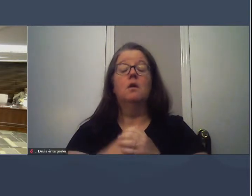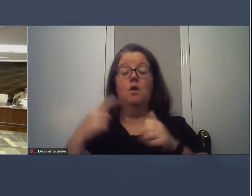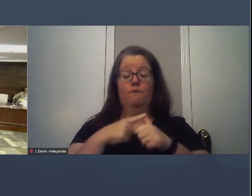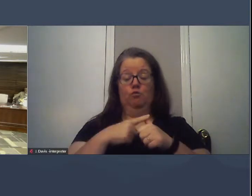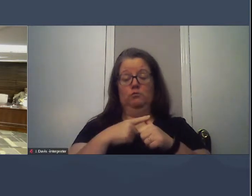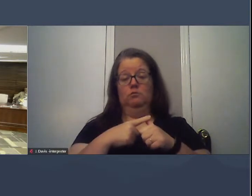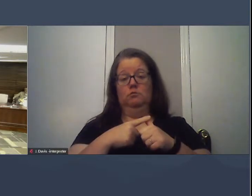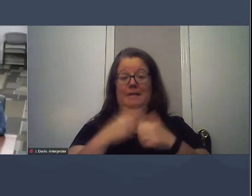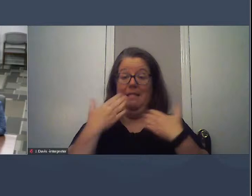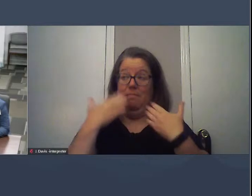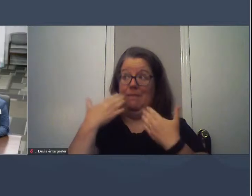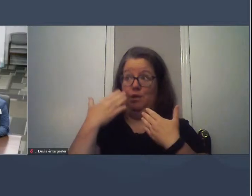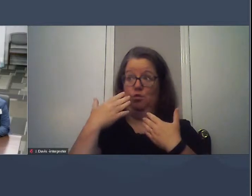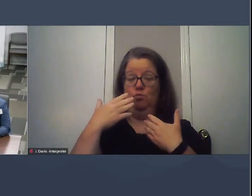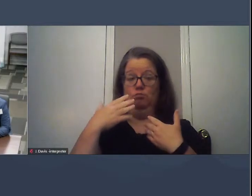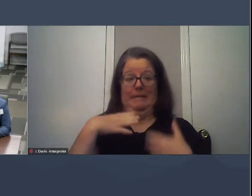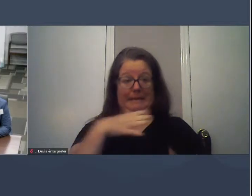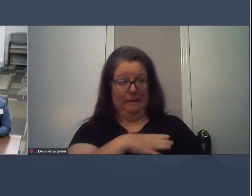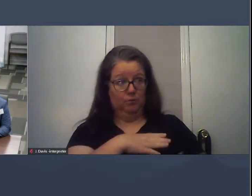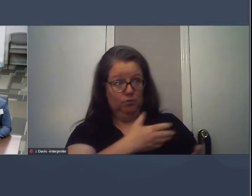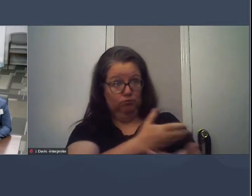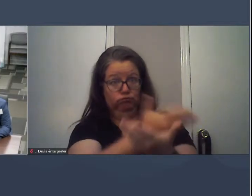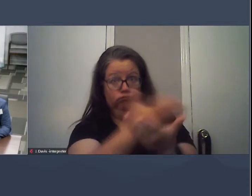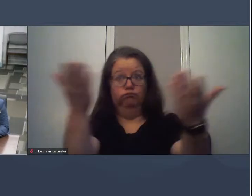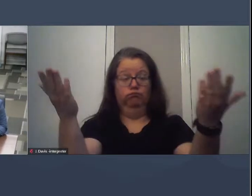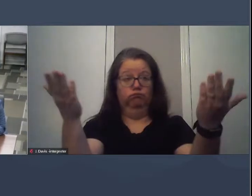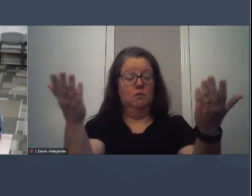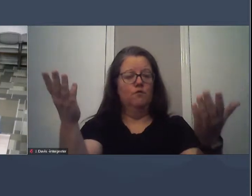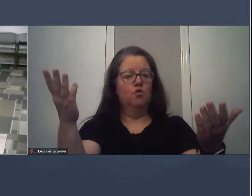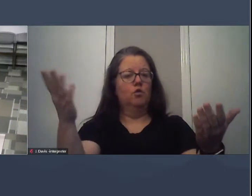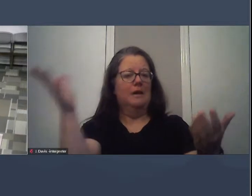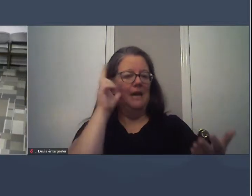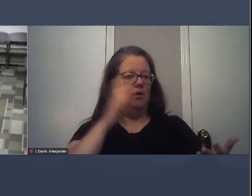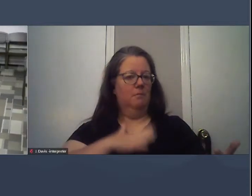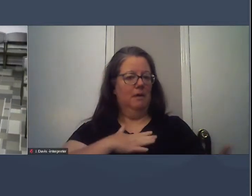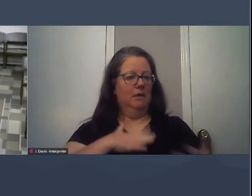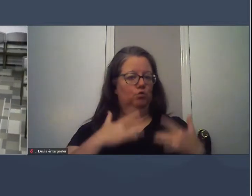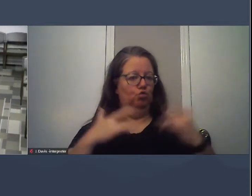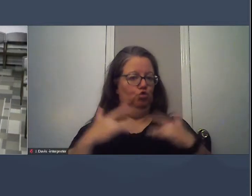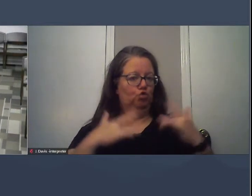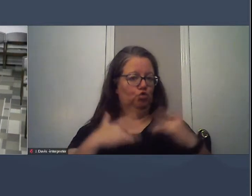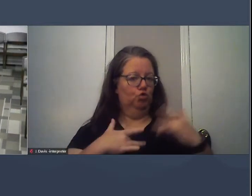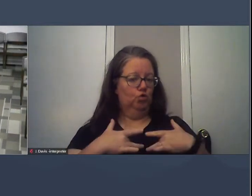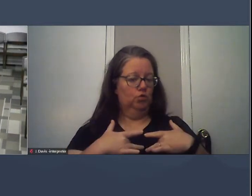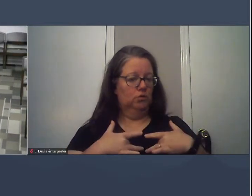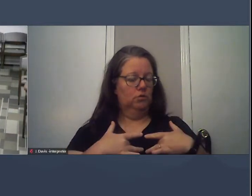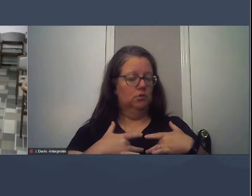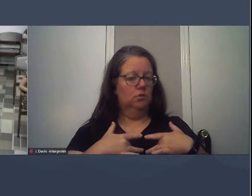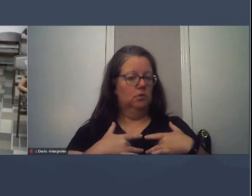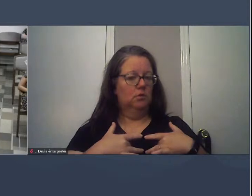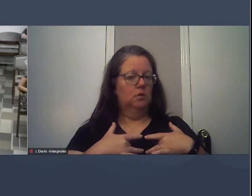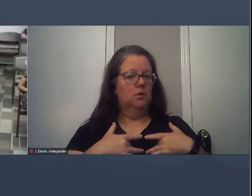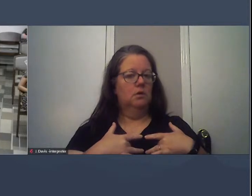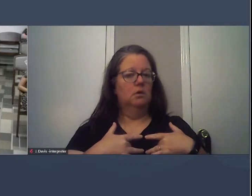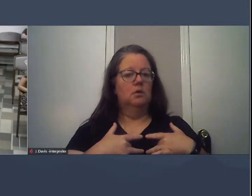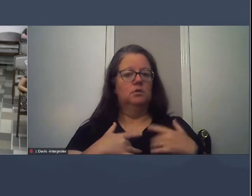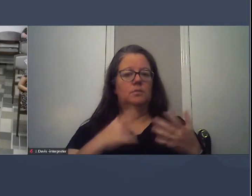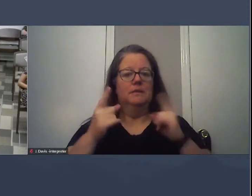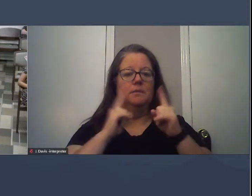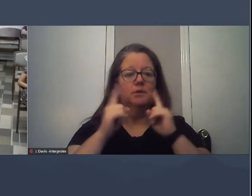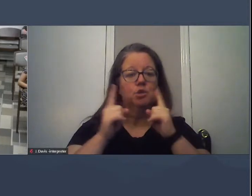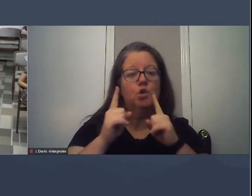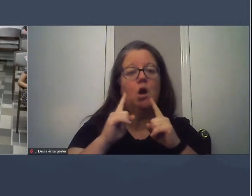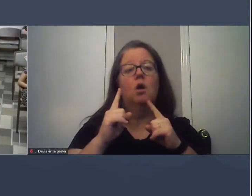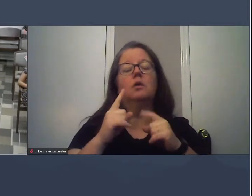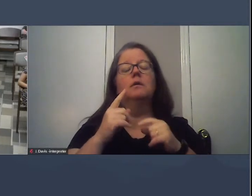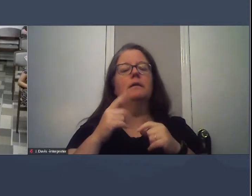you, council members, for hearing the concern and being here today to talk to everyone and get the background as